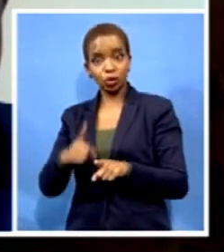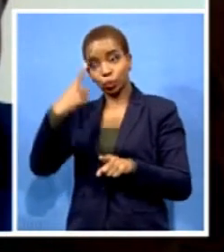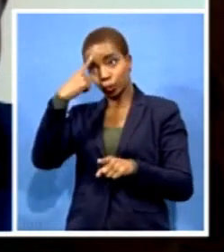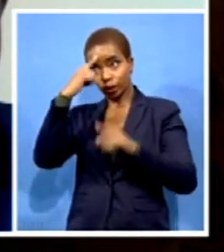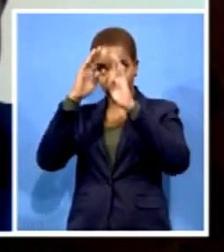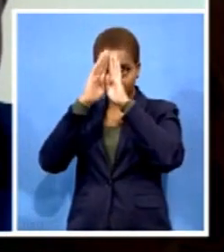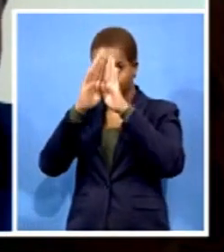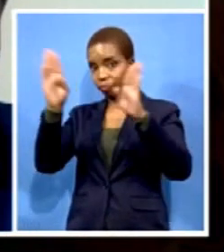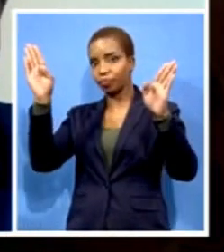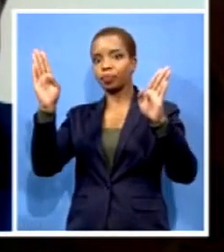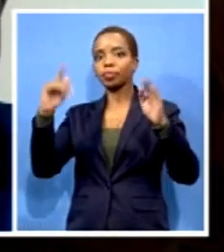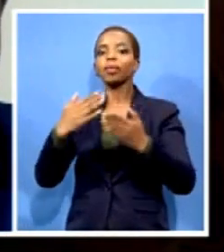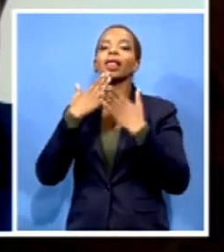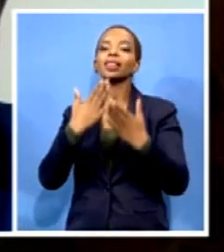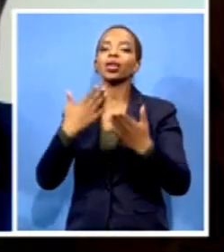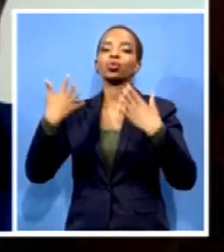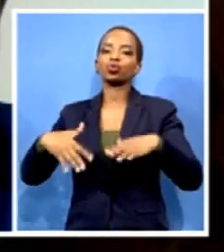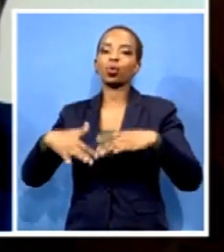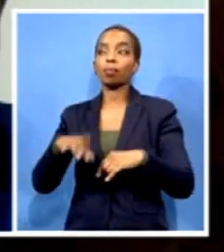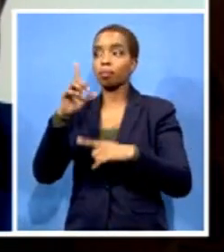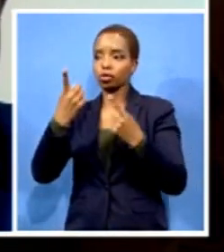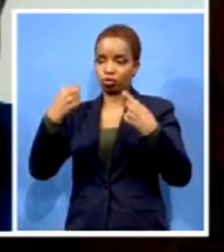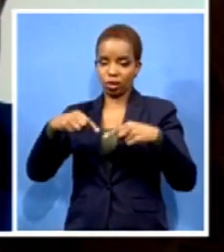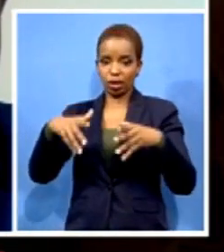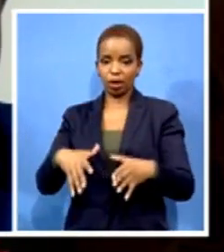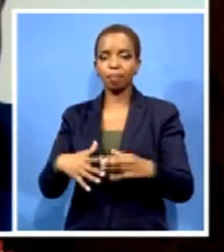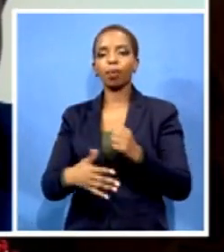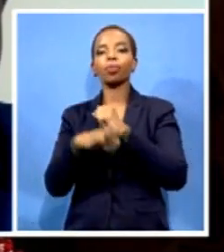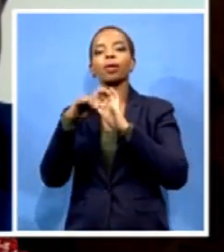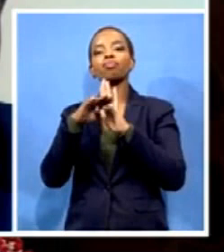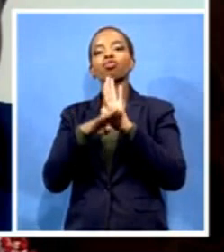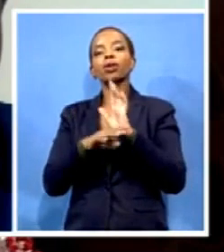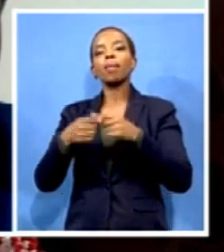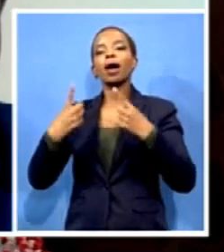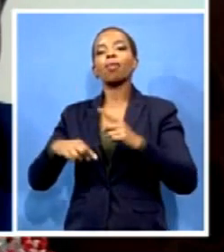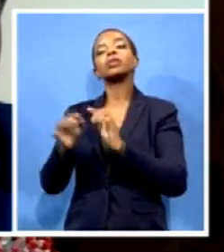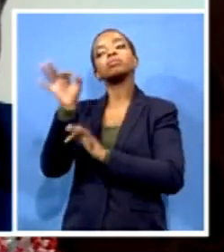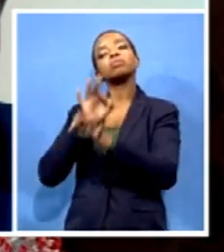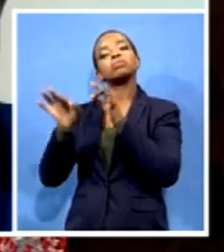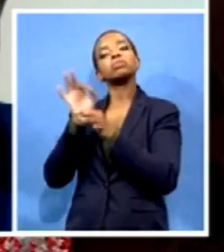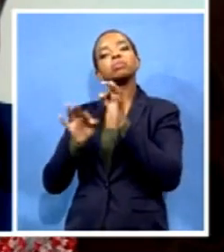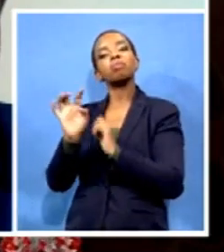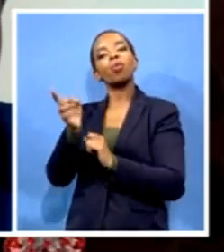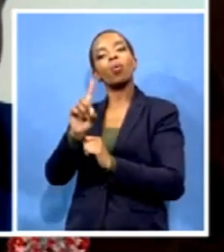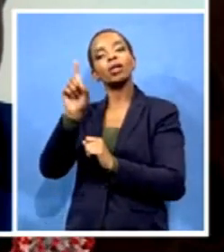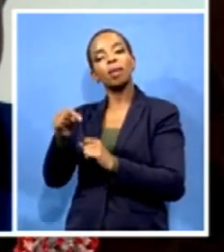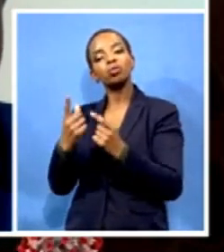program and giving your take on what needs to be done in order to get our children, our learners,